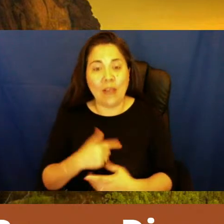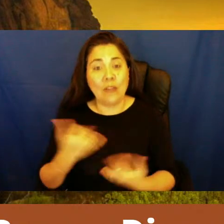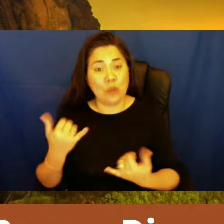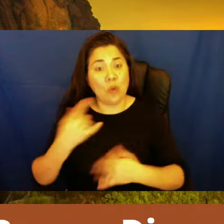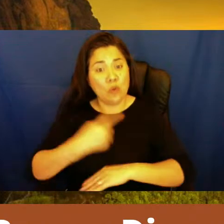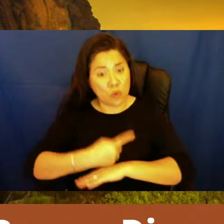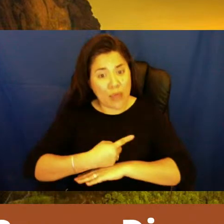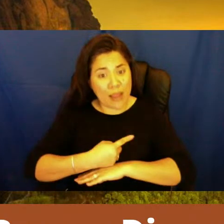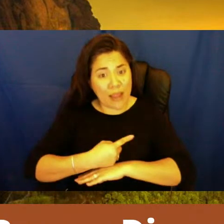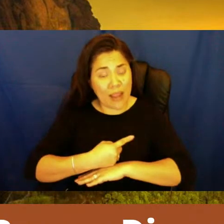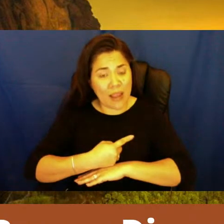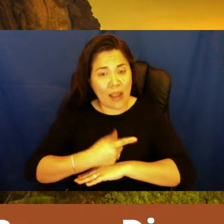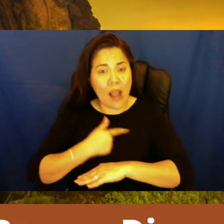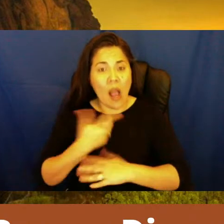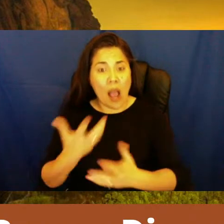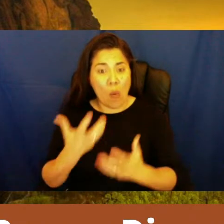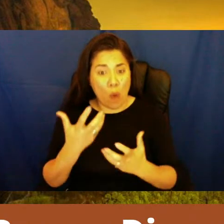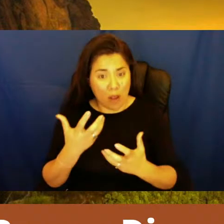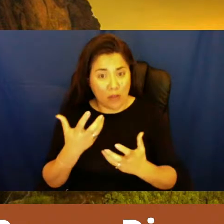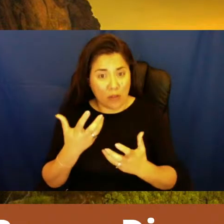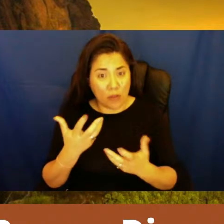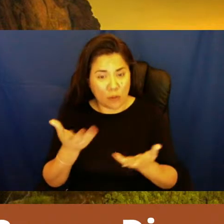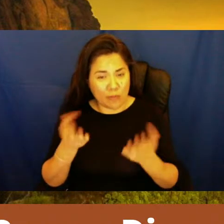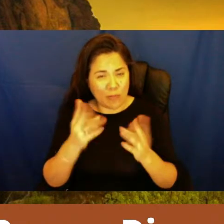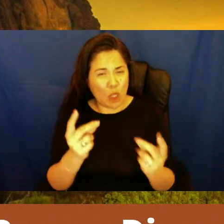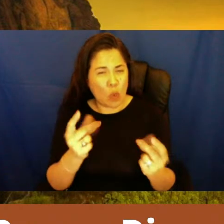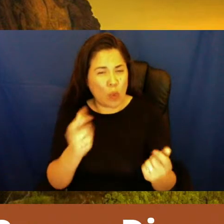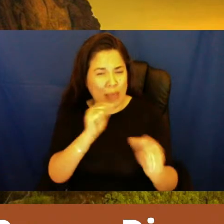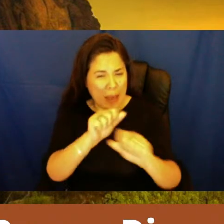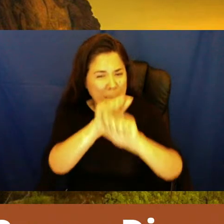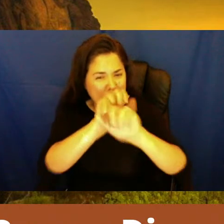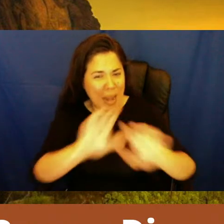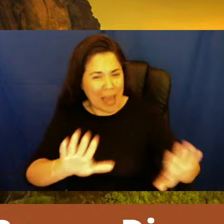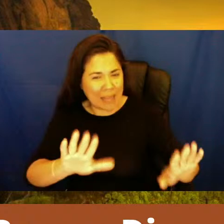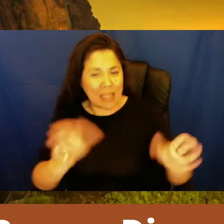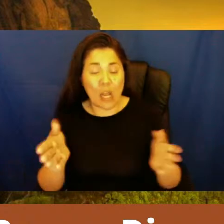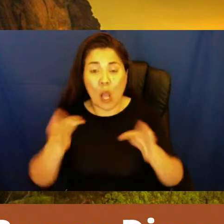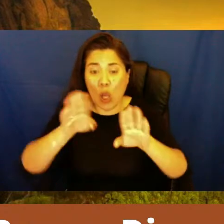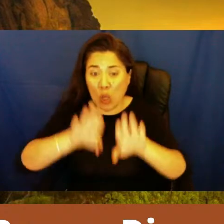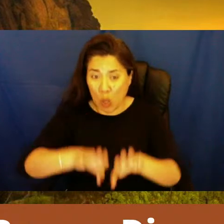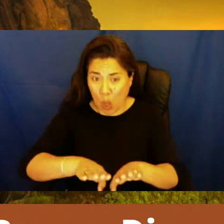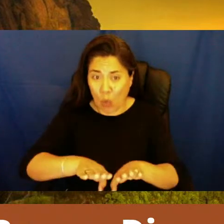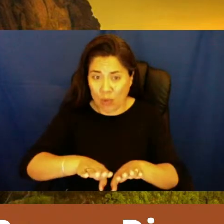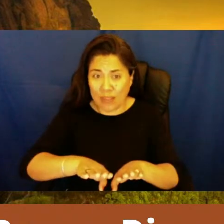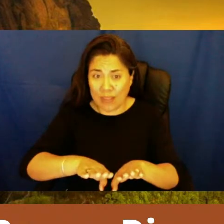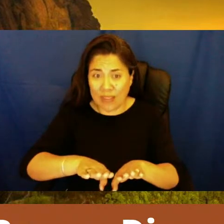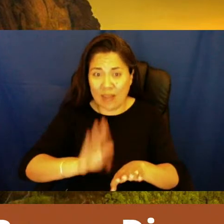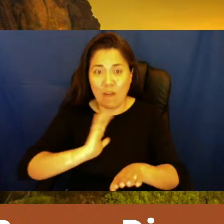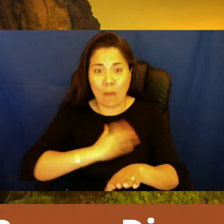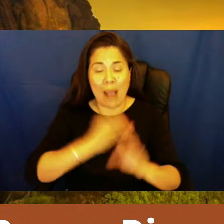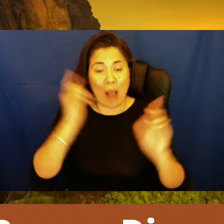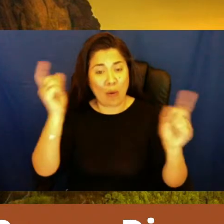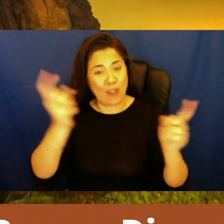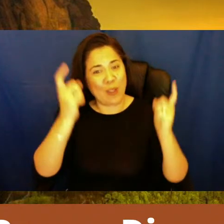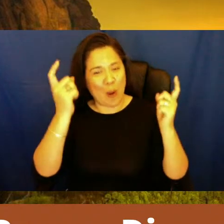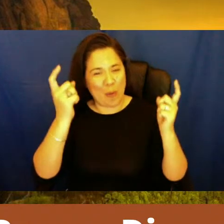here today with this quick little blessing, just a closing out of our ceremony here, if you will.